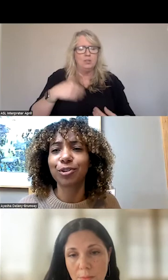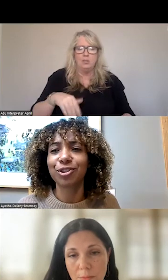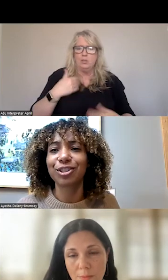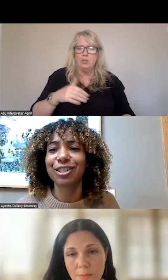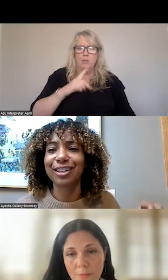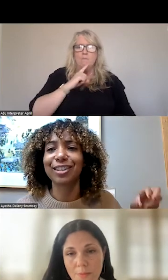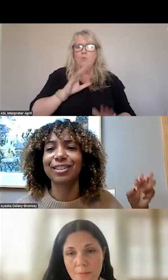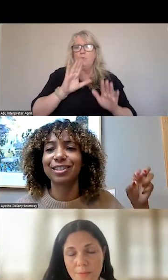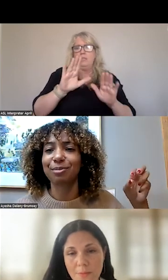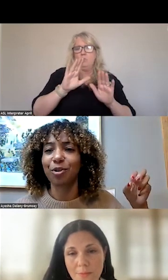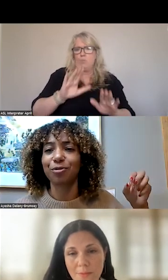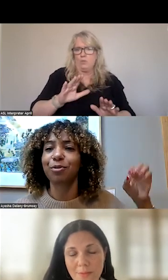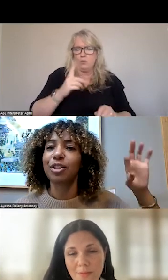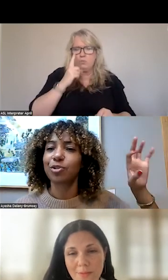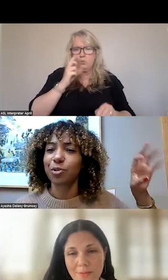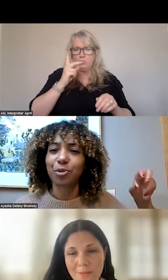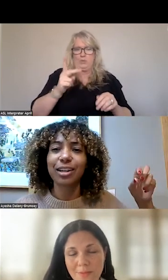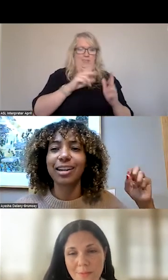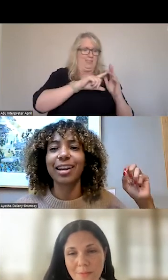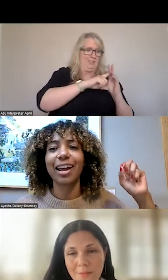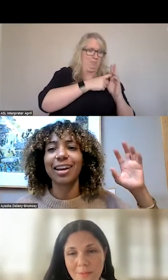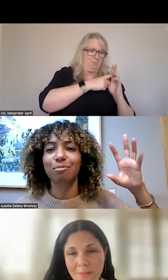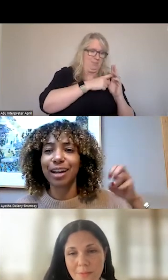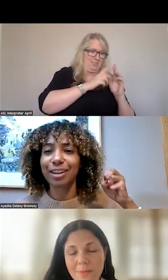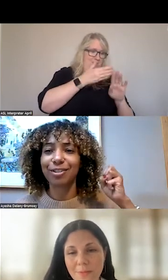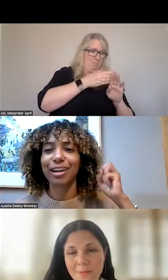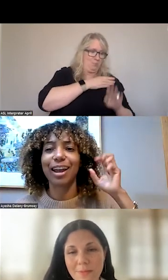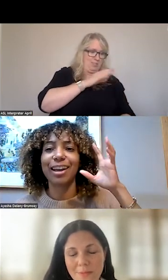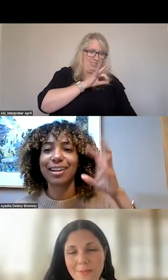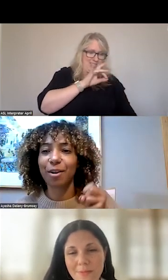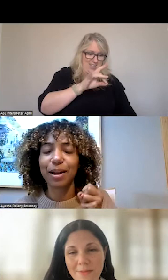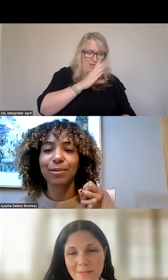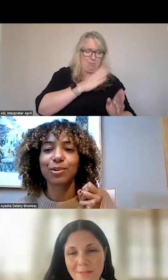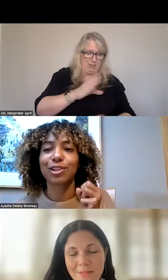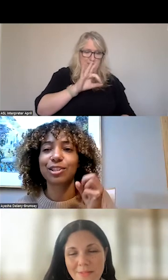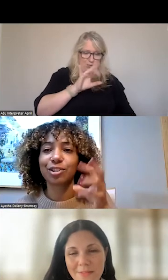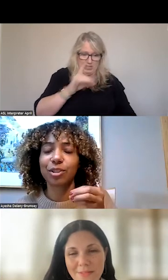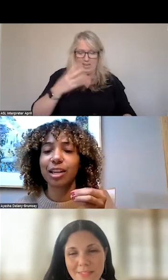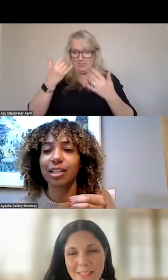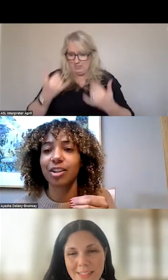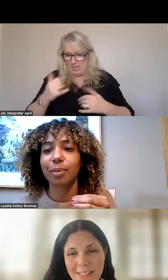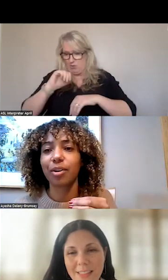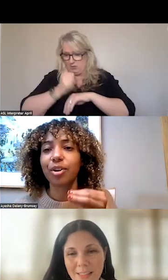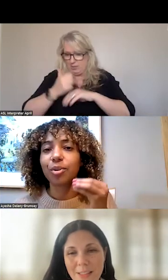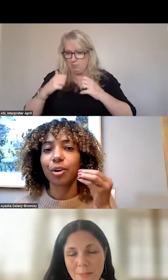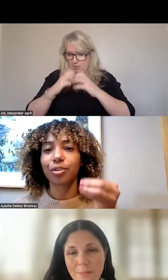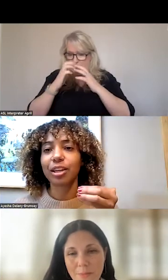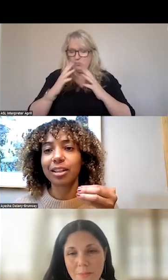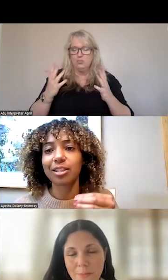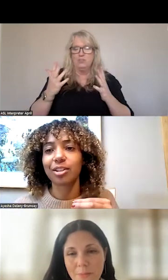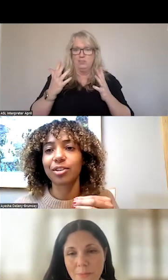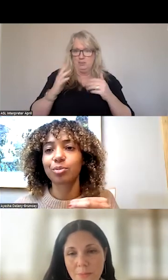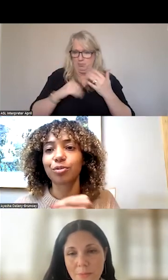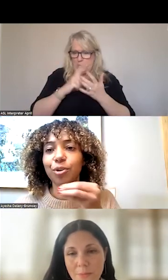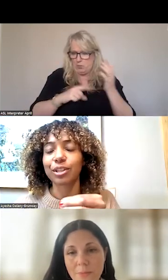wonderful perch to see the system go from sort of pre-988, planning for 988, now post-launch. It's so exciting to hear about where you're